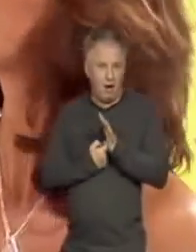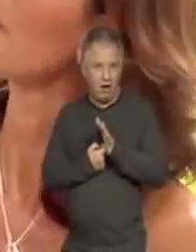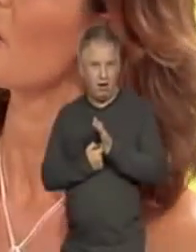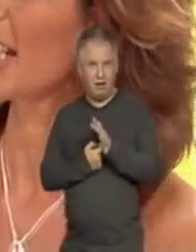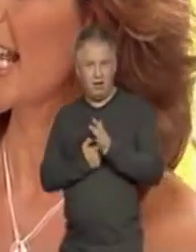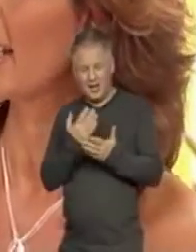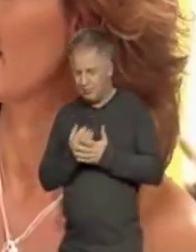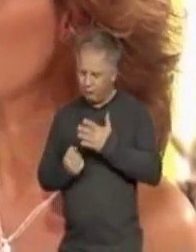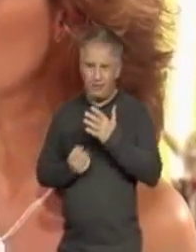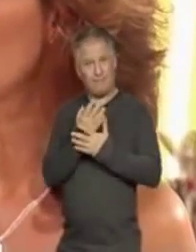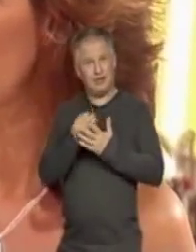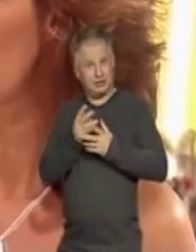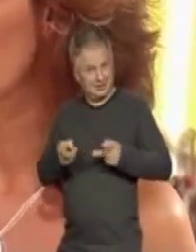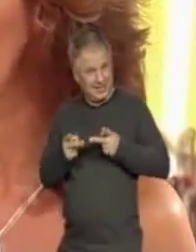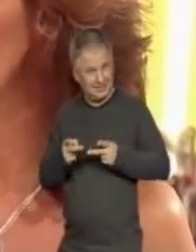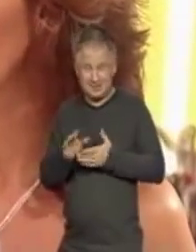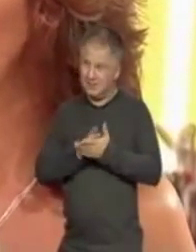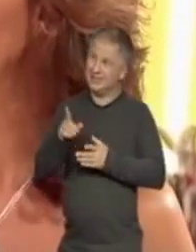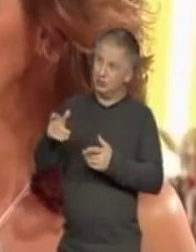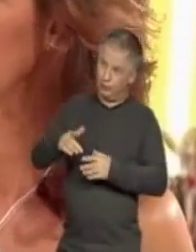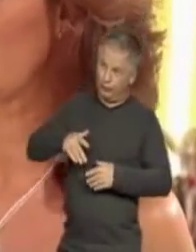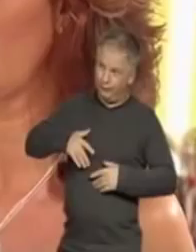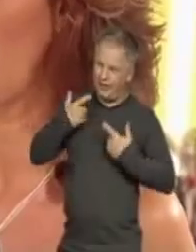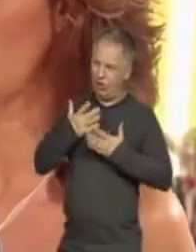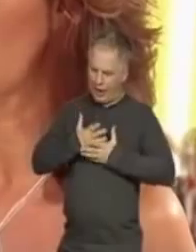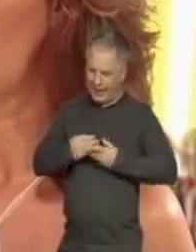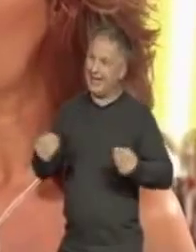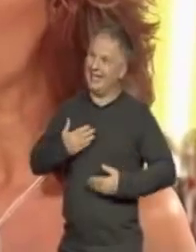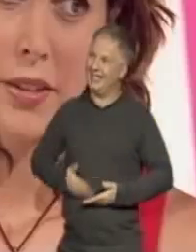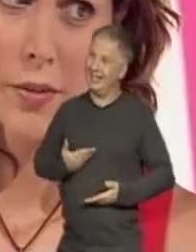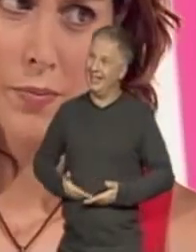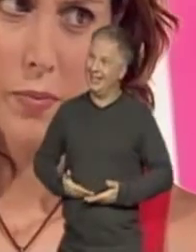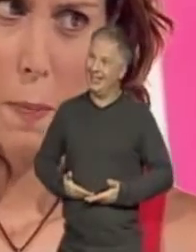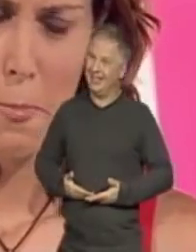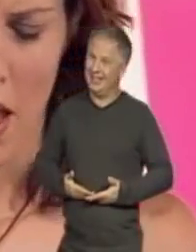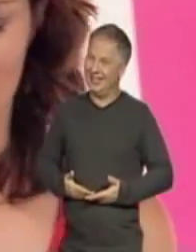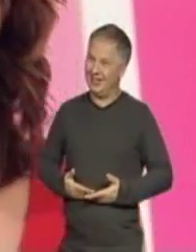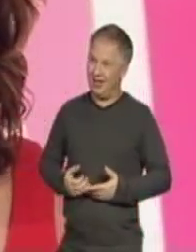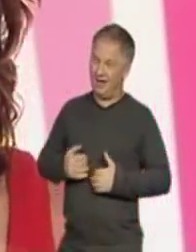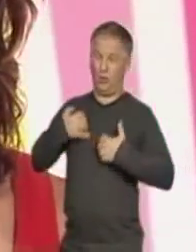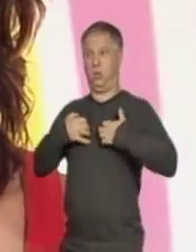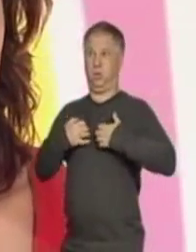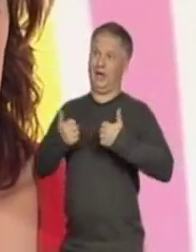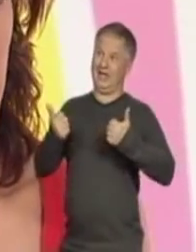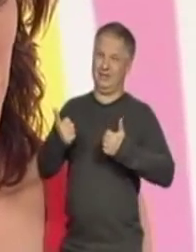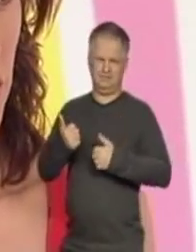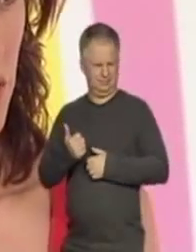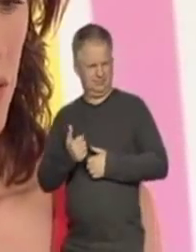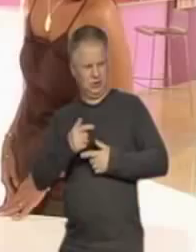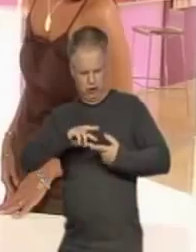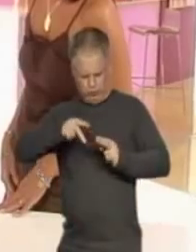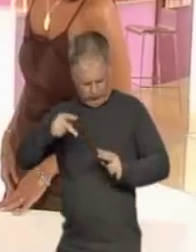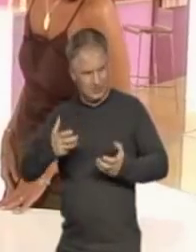really refreshing salad. It should make you actually feel really clean inside and refreshed, revitalised. So how have they done the